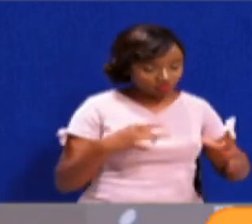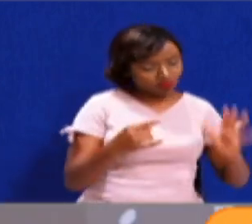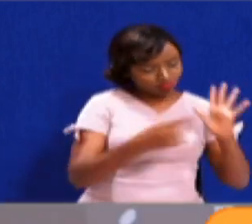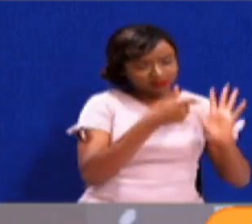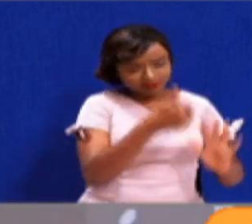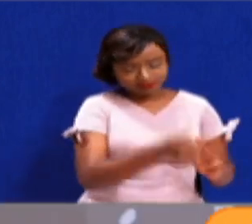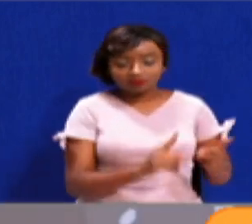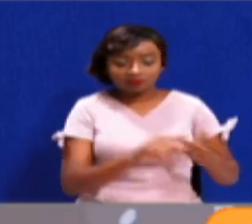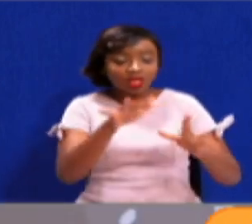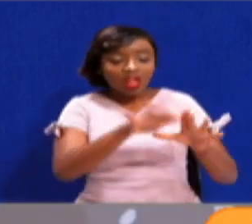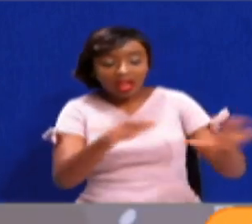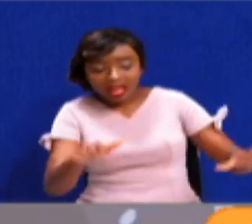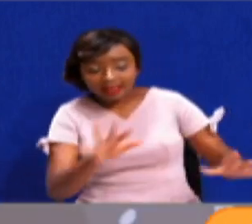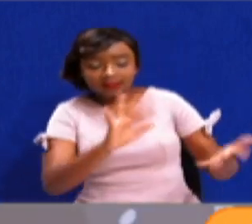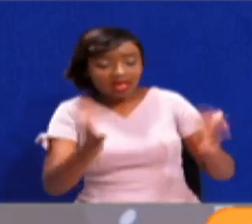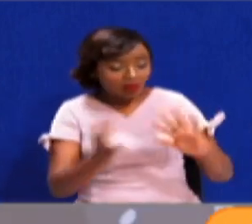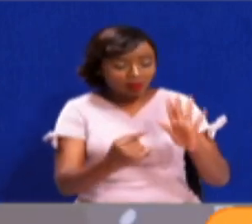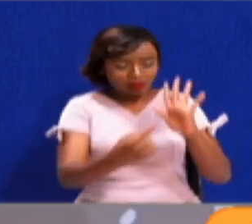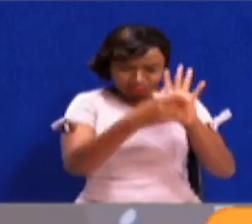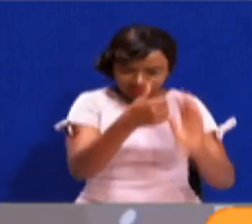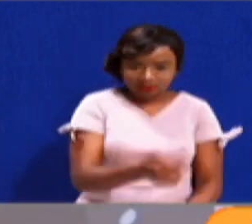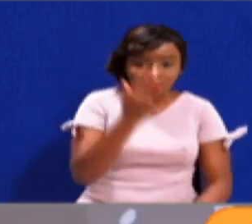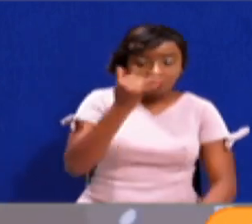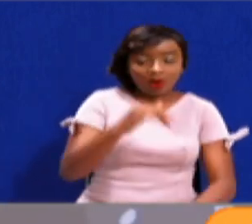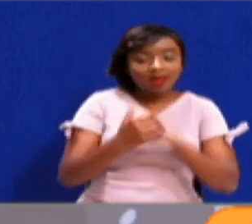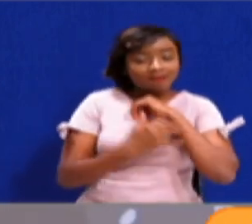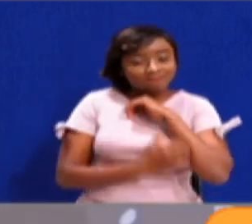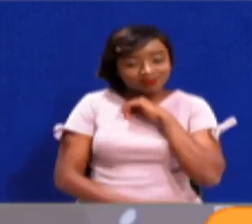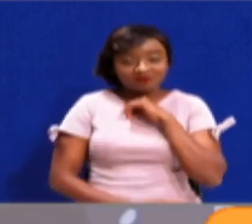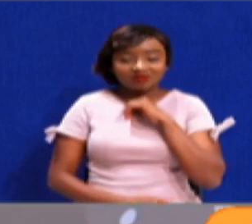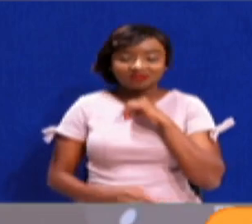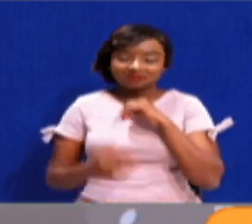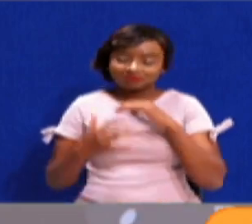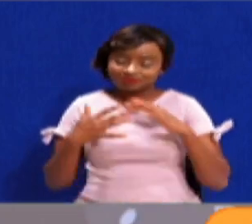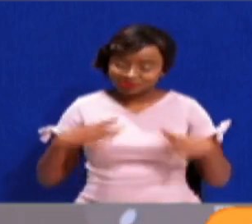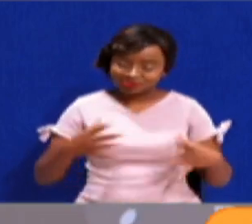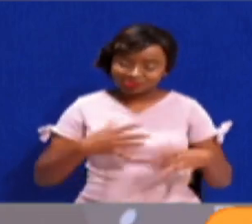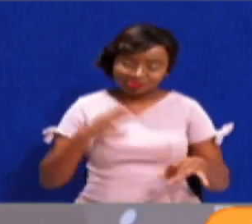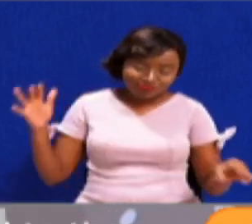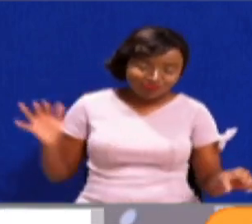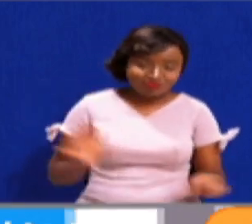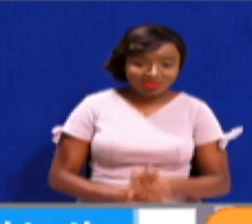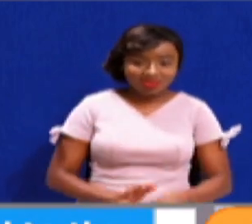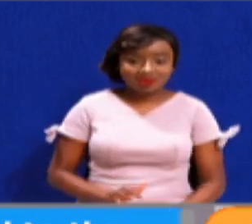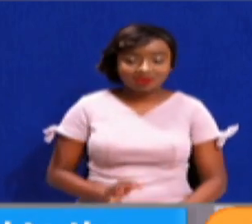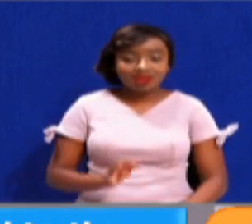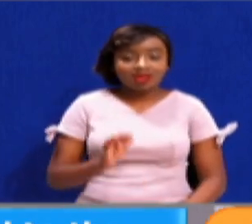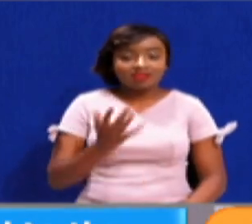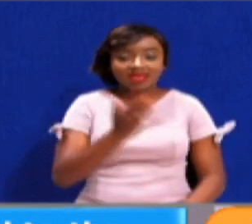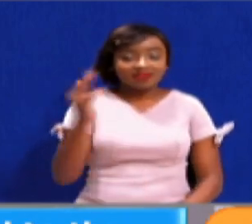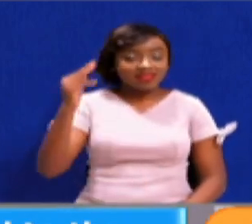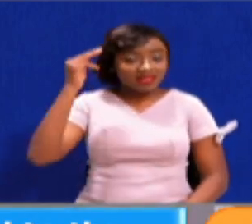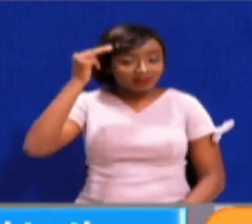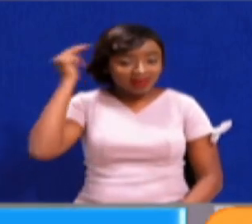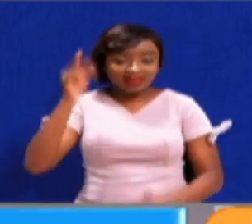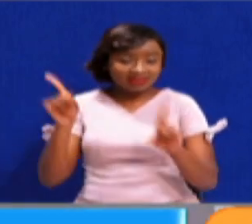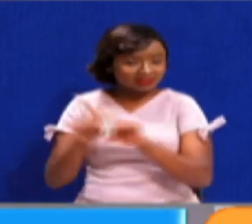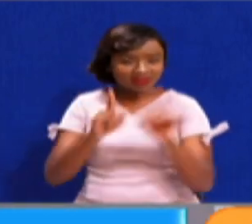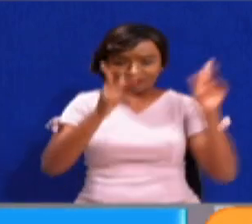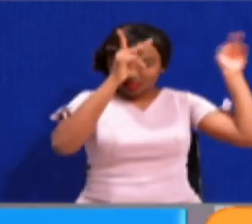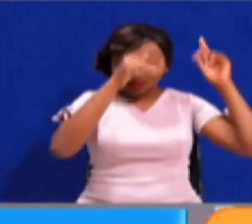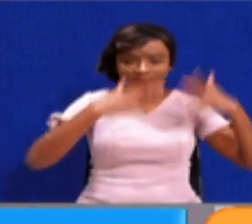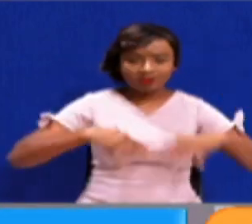landmass have a point, because the poverty in, there are poor people in Mandera like there are poor people in Kakamega. Sure. You know,